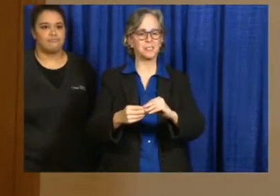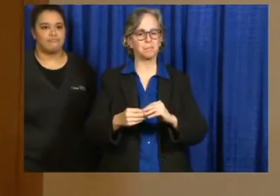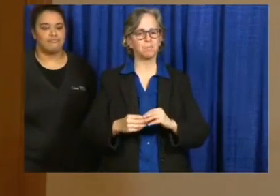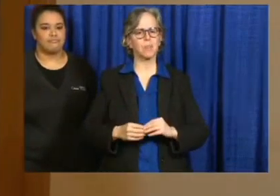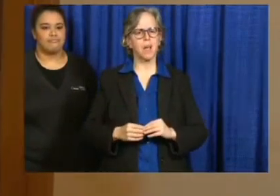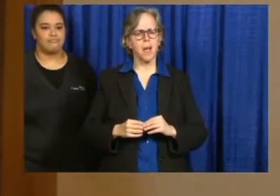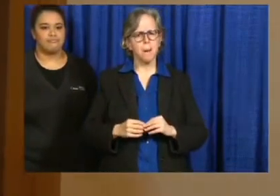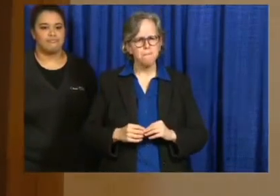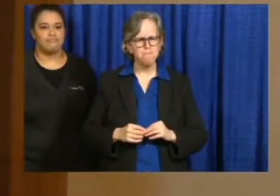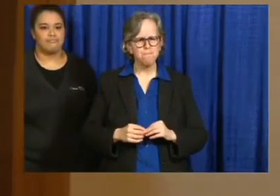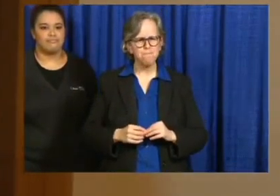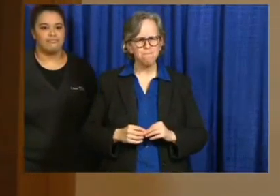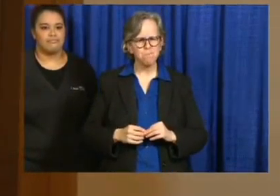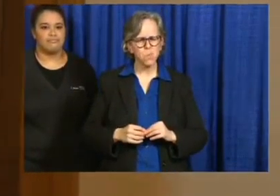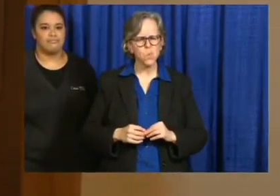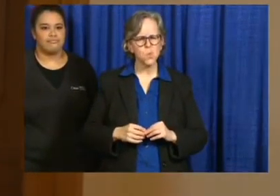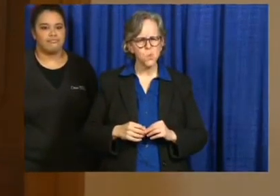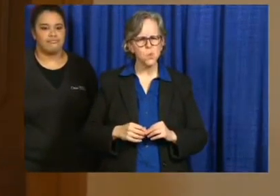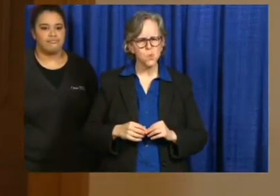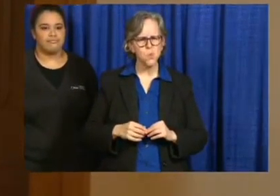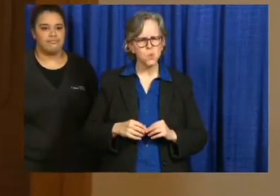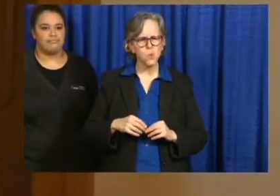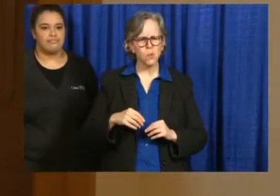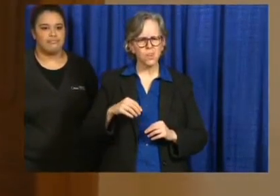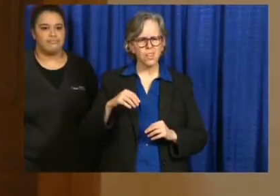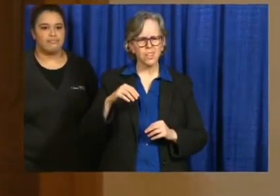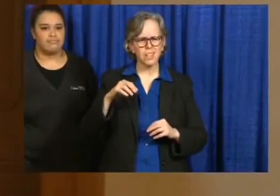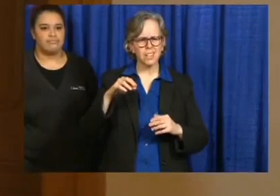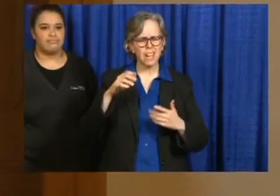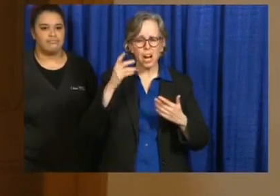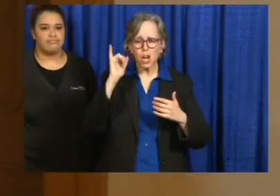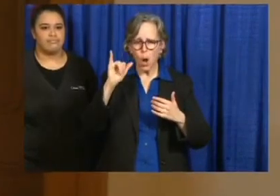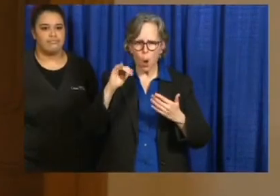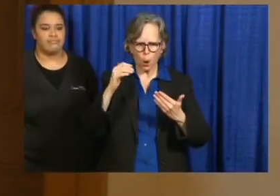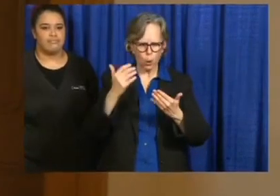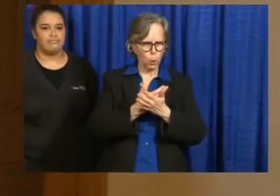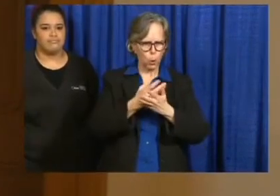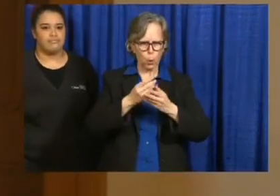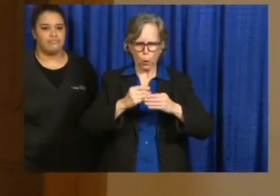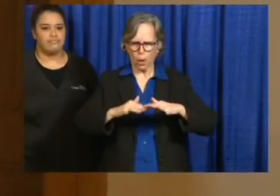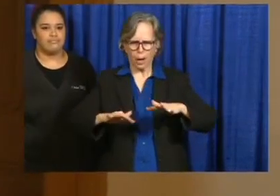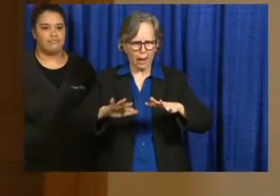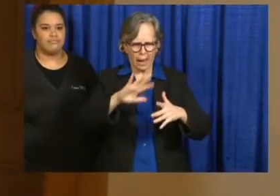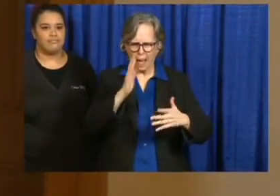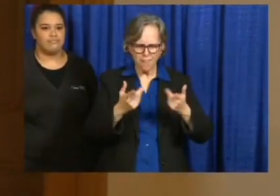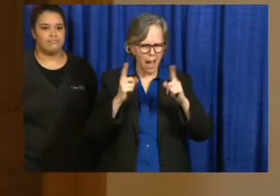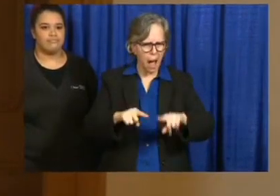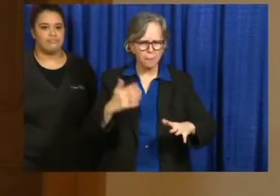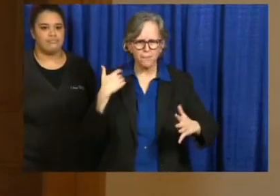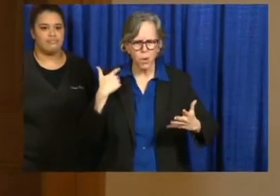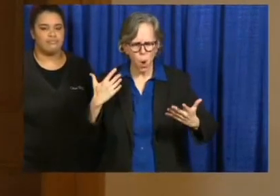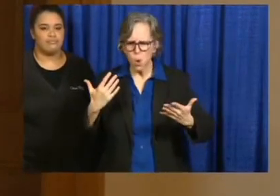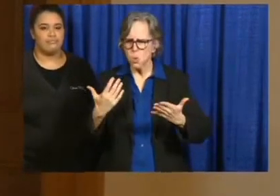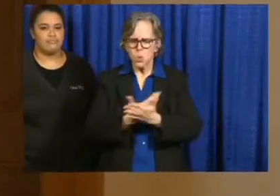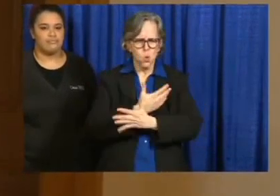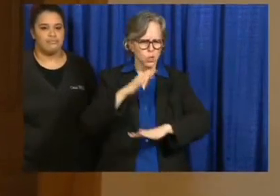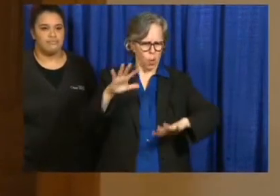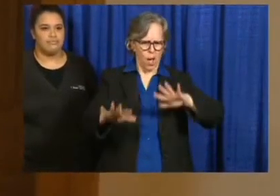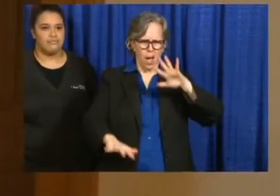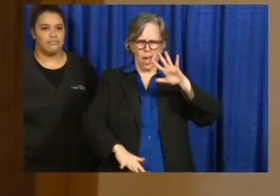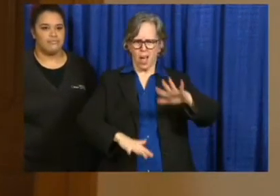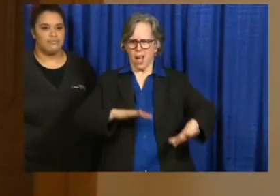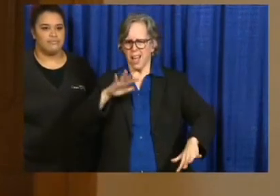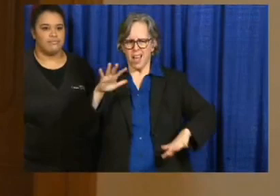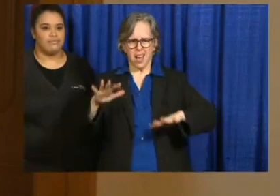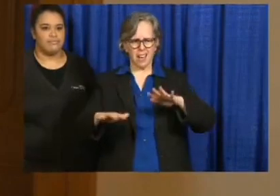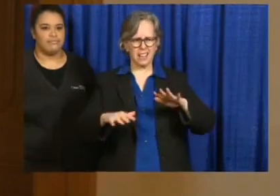uncharted territory. I mean, I think we have to be honest that a huge chunk of our hospitals know how to operate